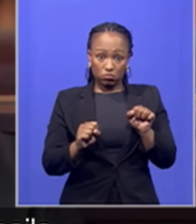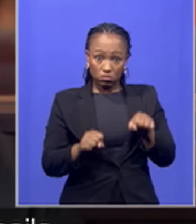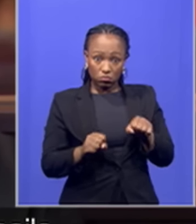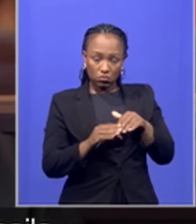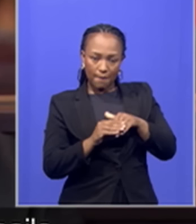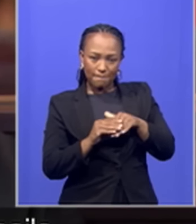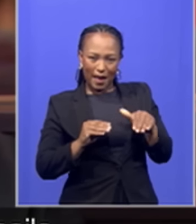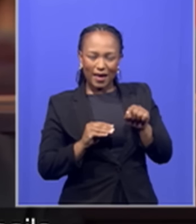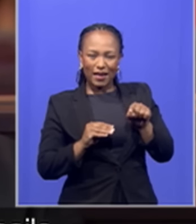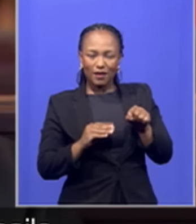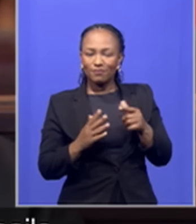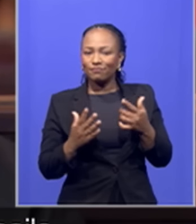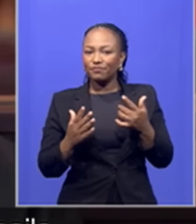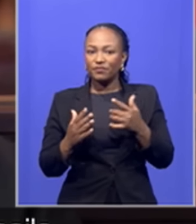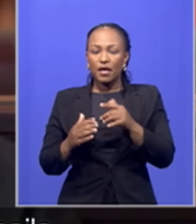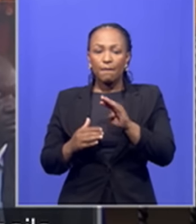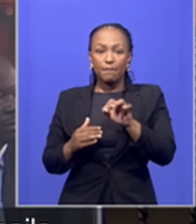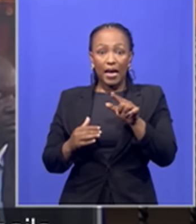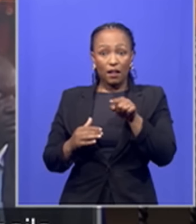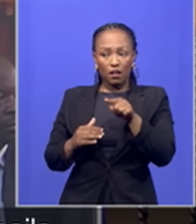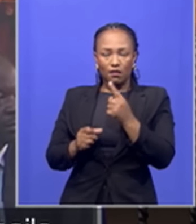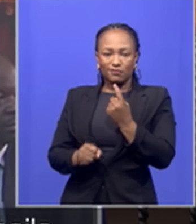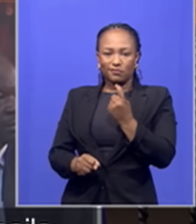release. Therefore, his bail is denied.